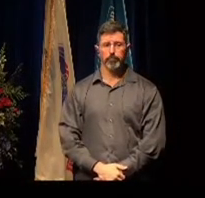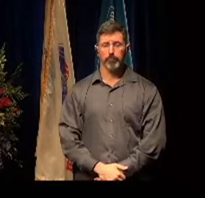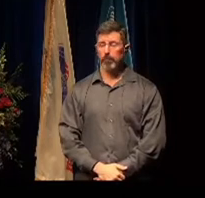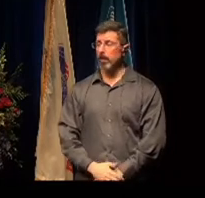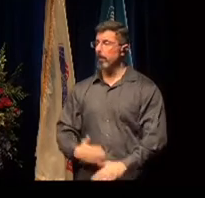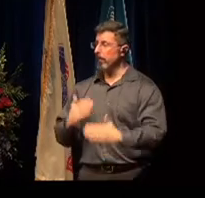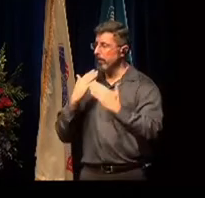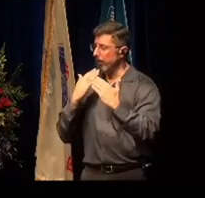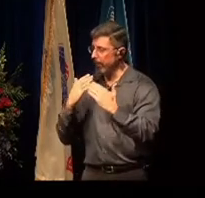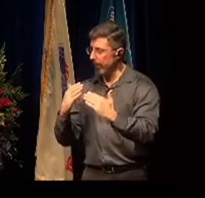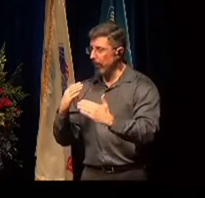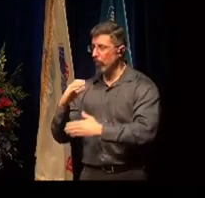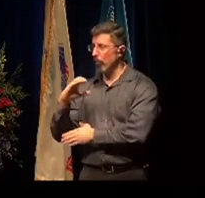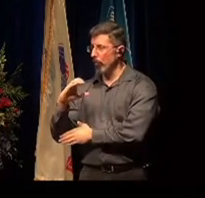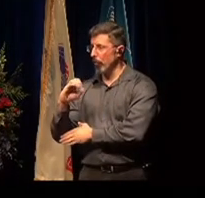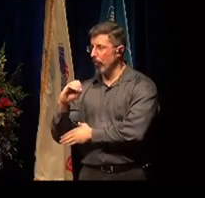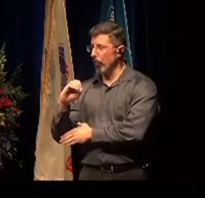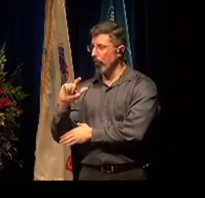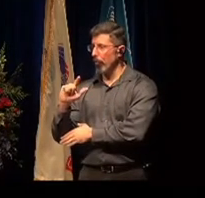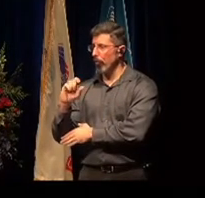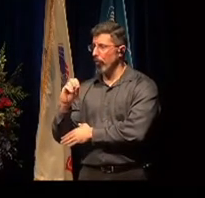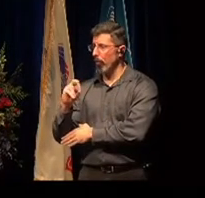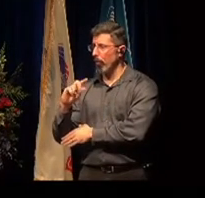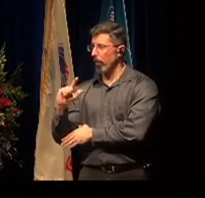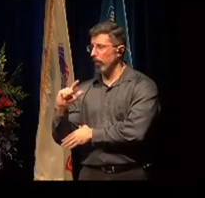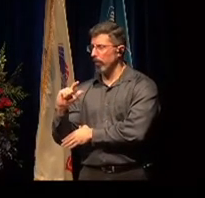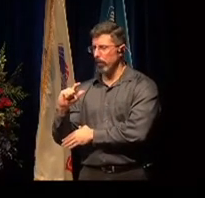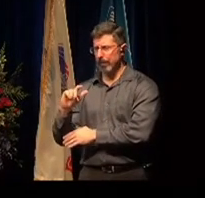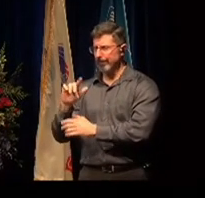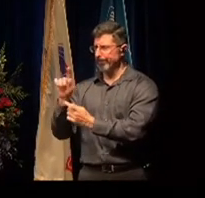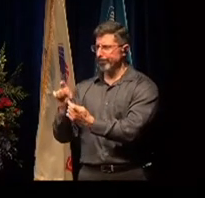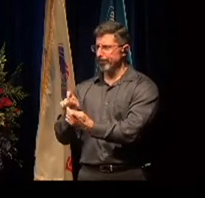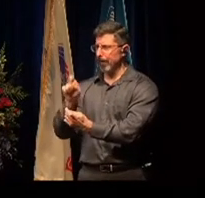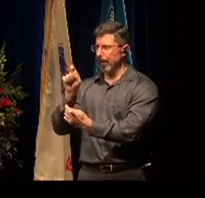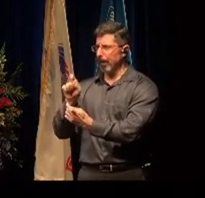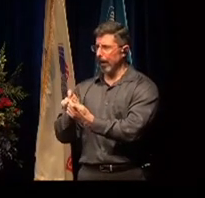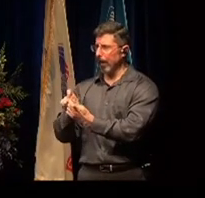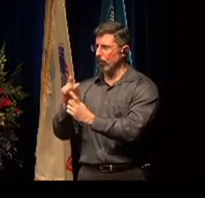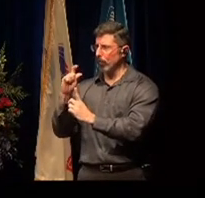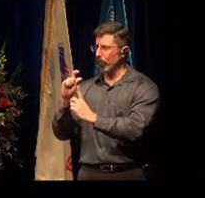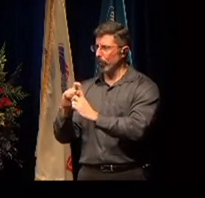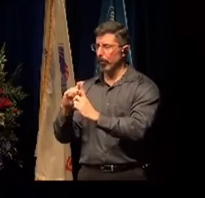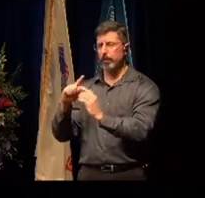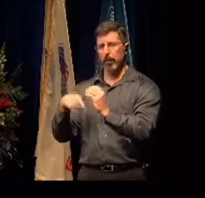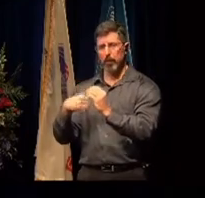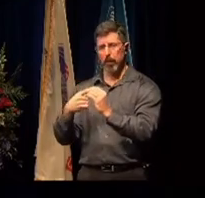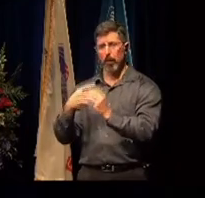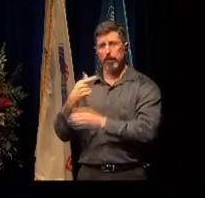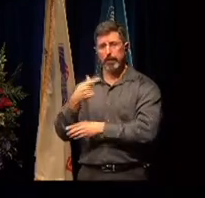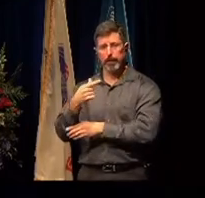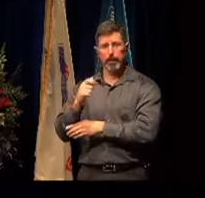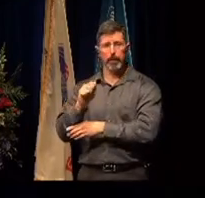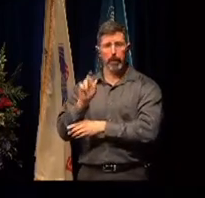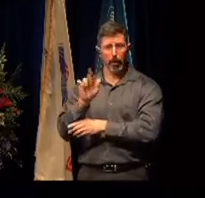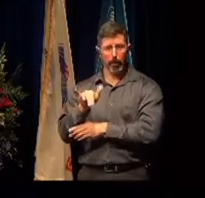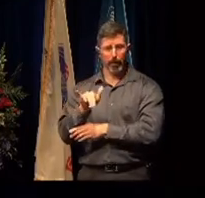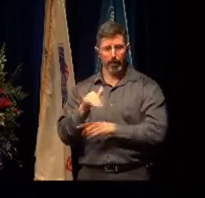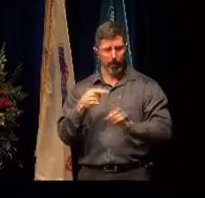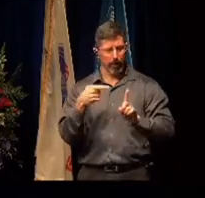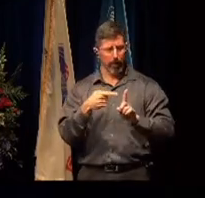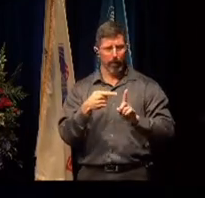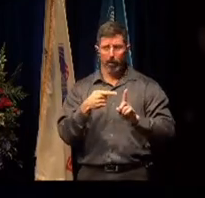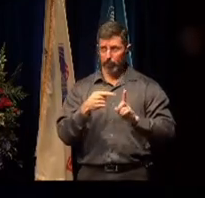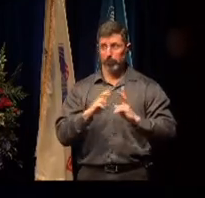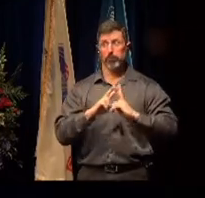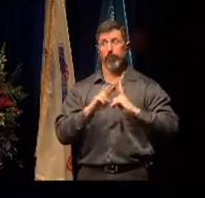Thank you, Colonel. Truly some very accurate words about the life of Gary. He was a genuine influencer, someone